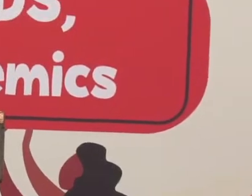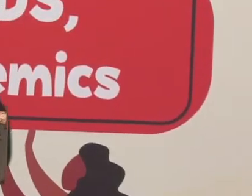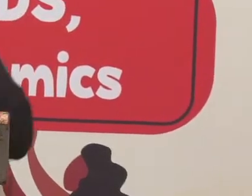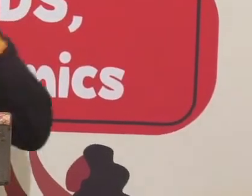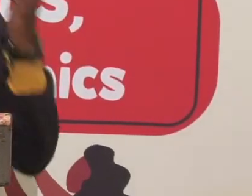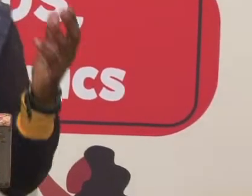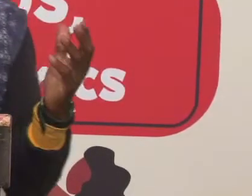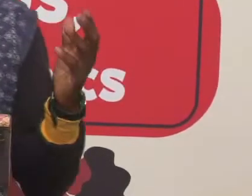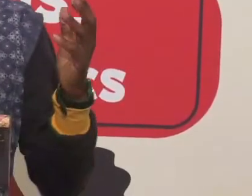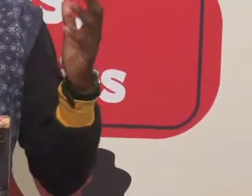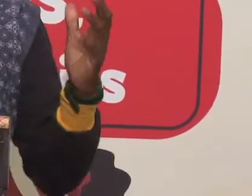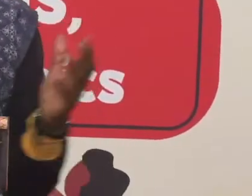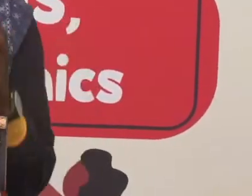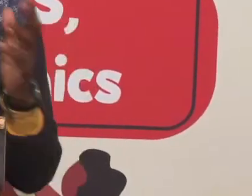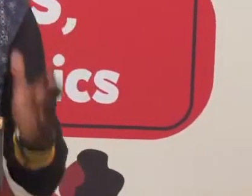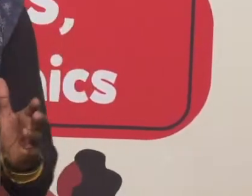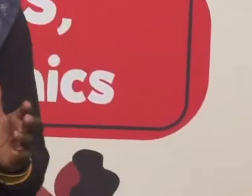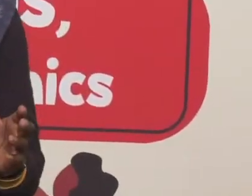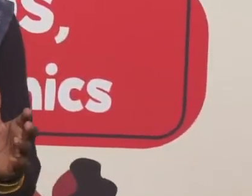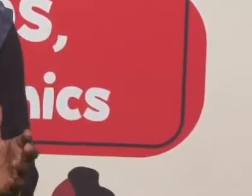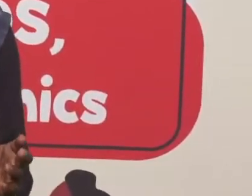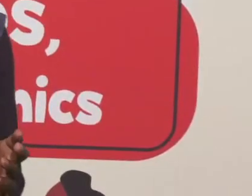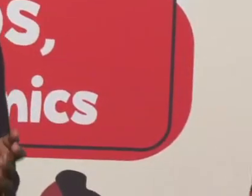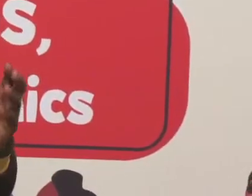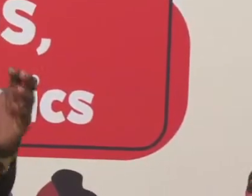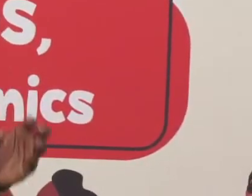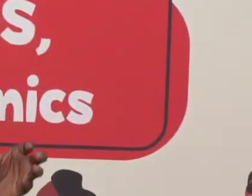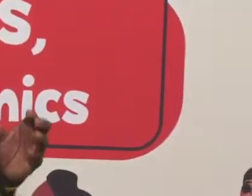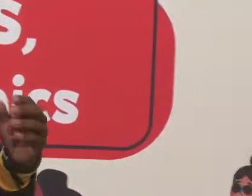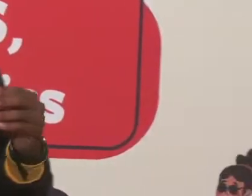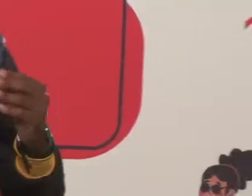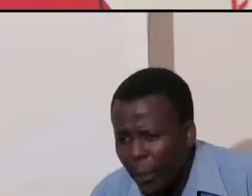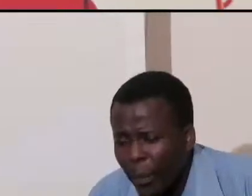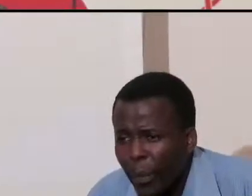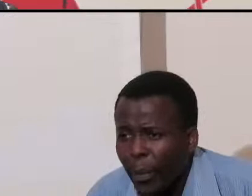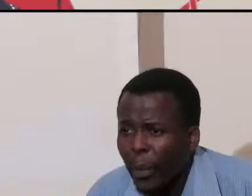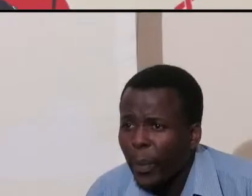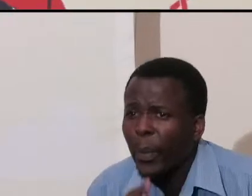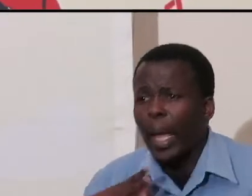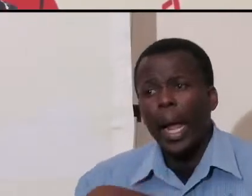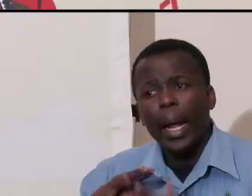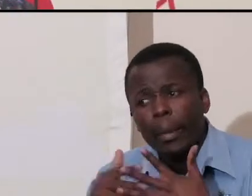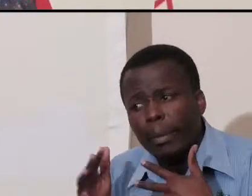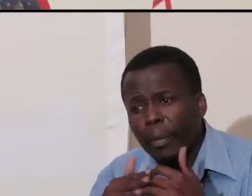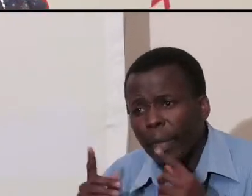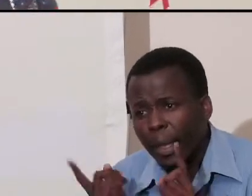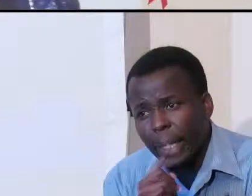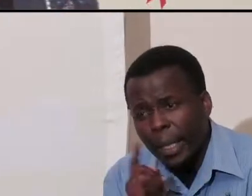kunaleti into leti ntshintshako ungaze ufike la ekubeni ingogo bo sweetheart. Namhla ngifuna kuteni tsigaba.